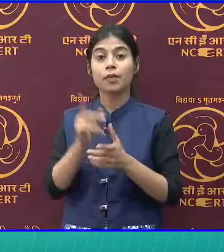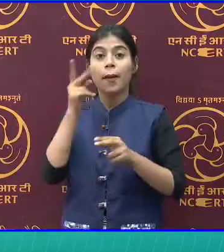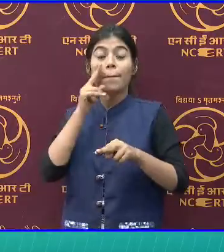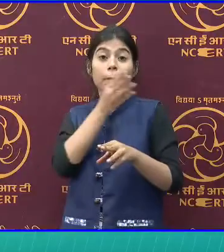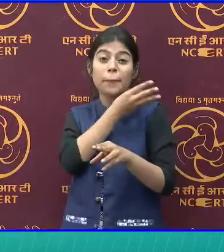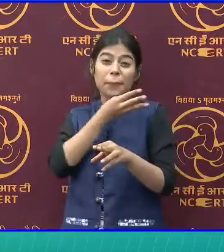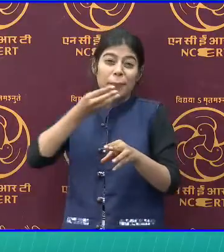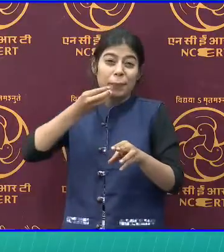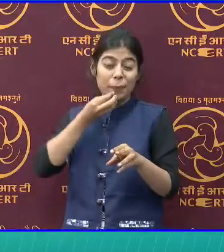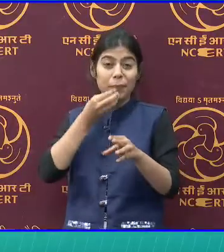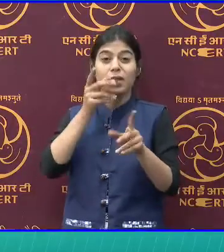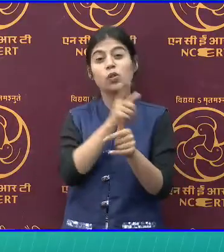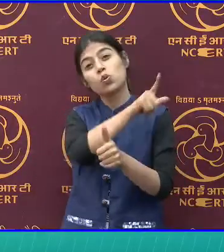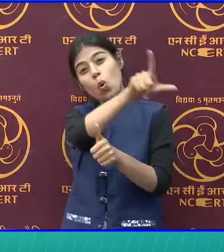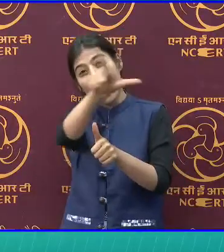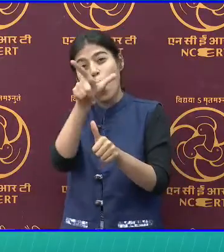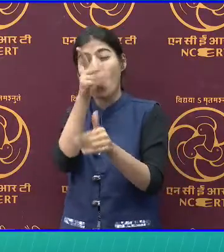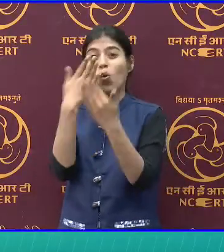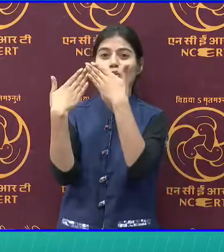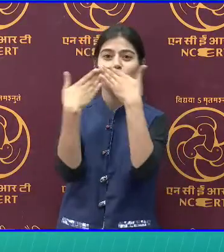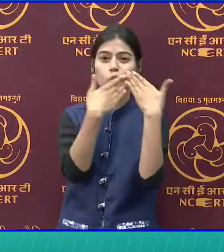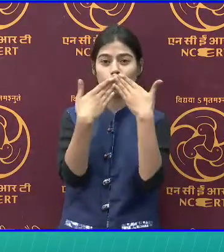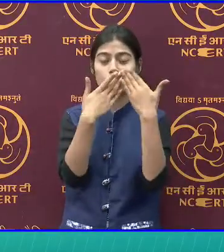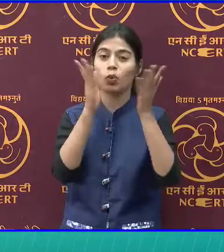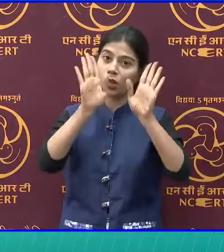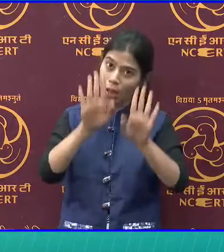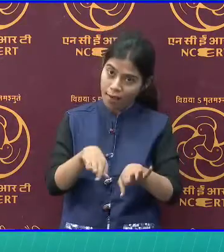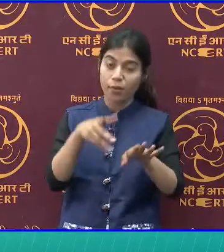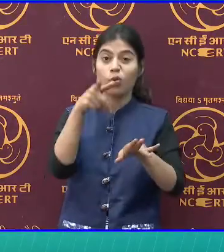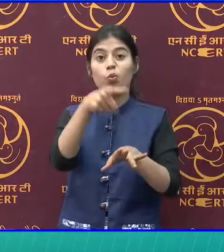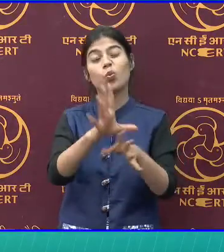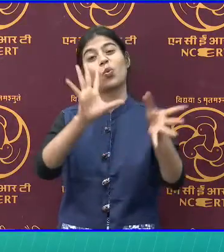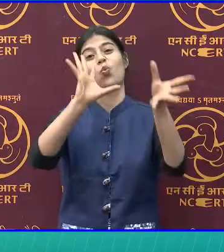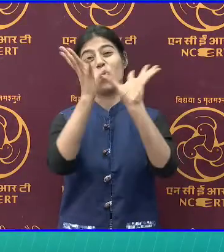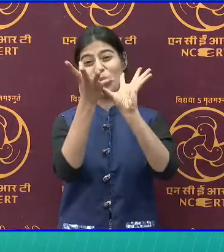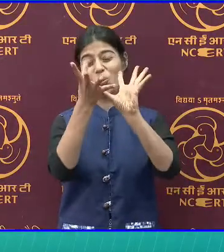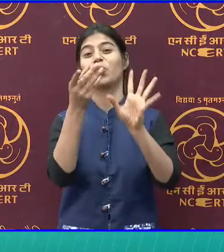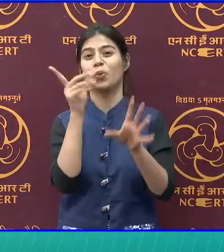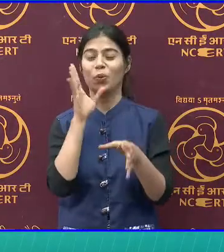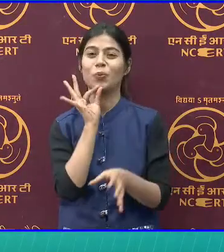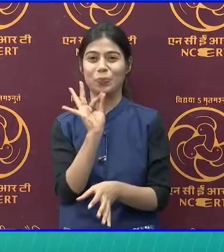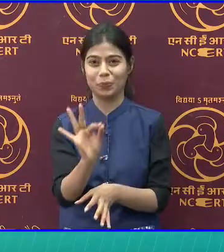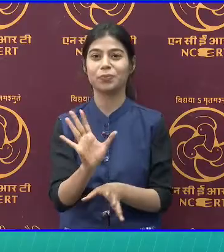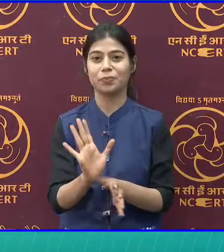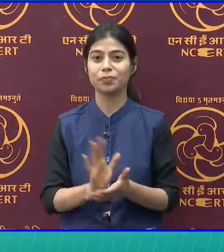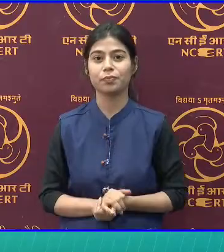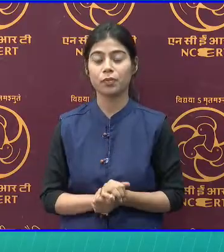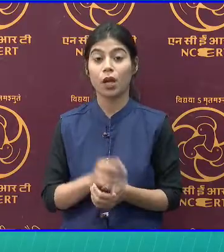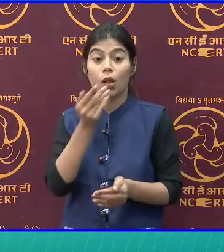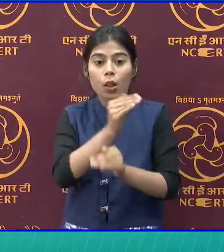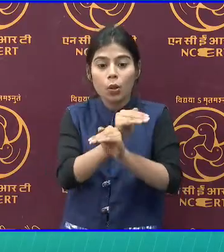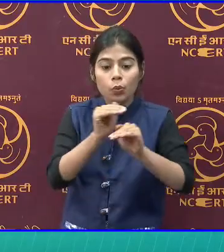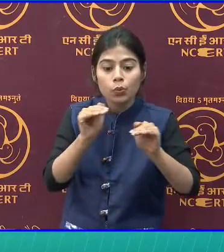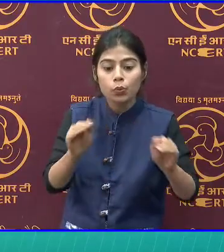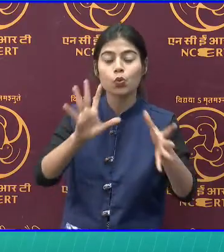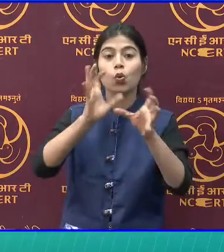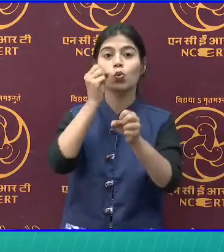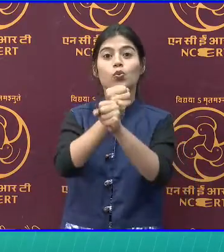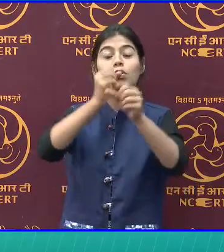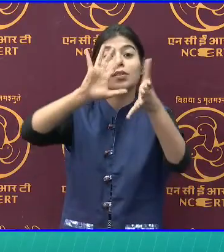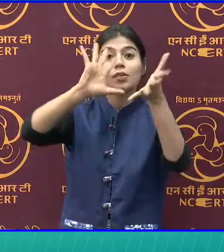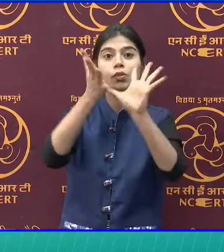globe in your school, in your classroom, so that we are able to introduce children to the geographical